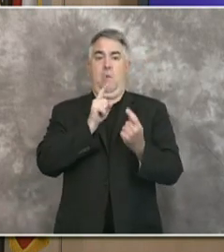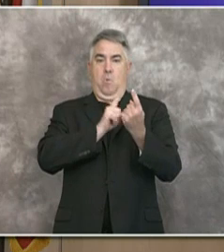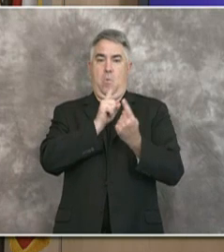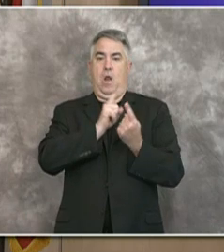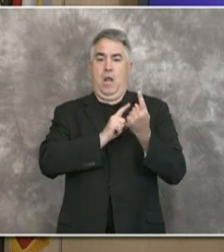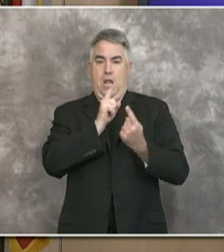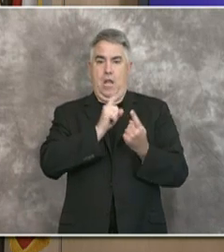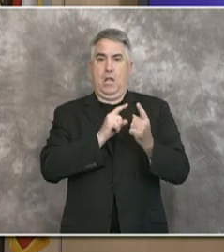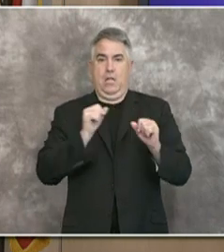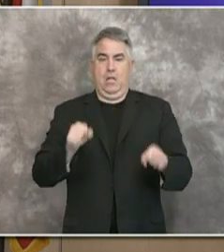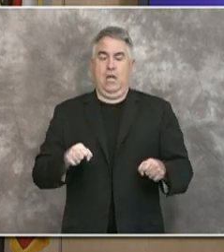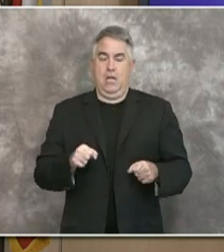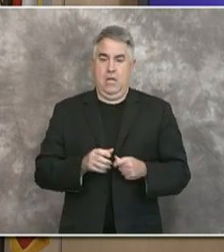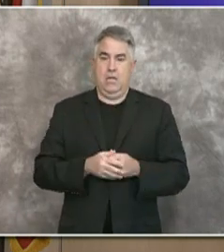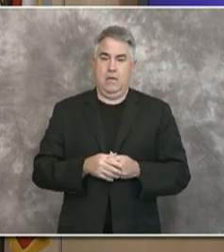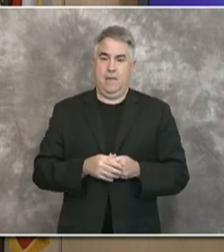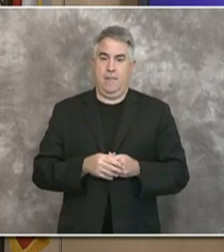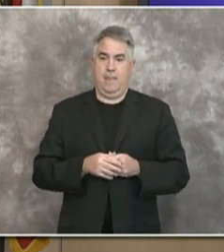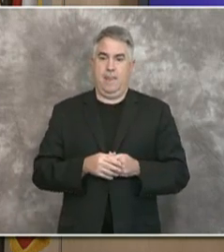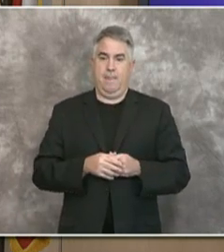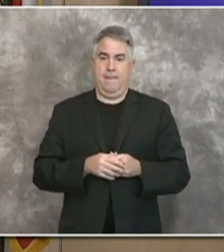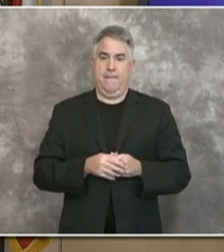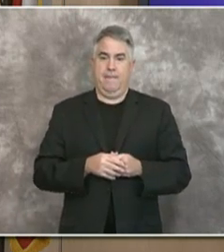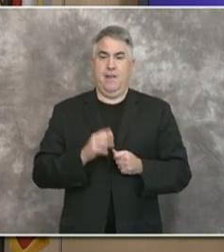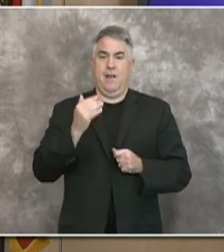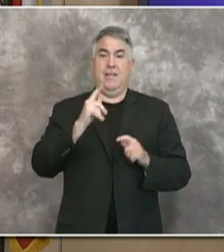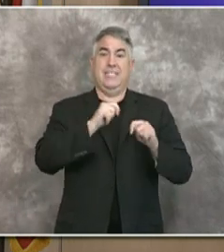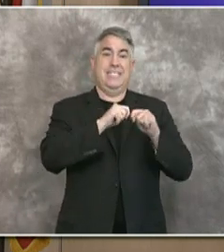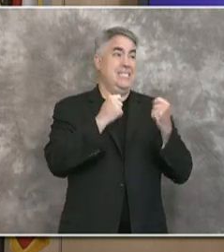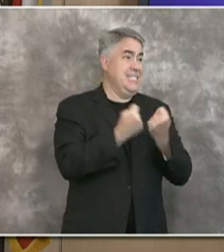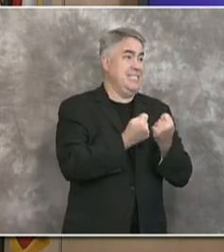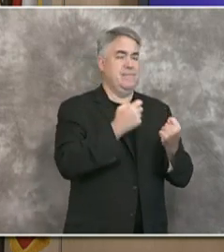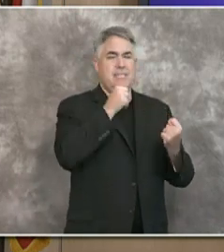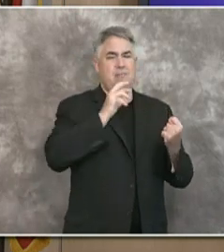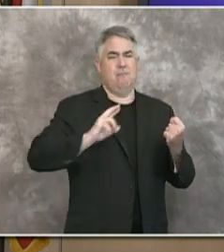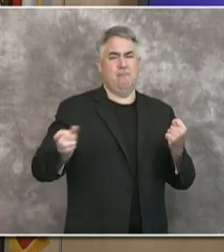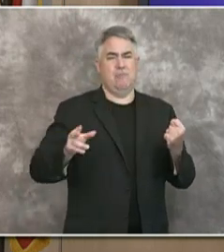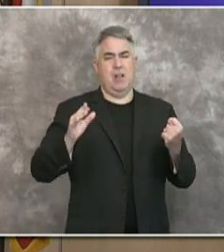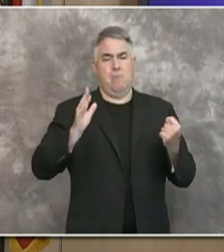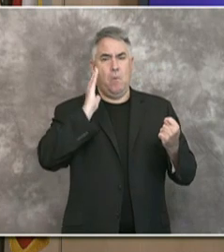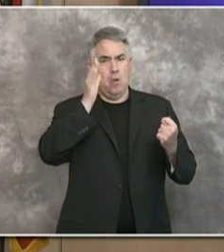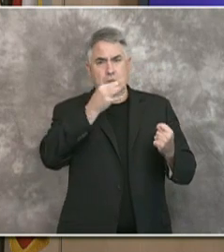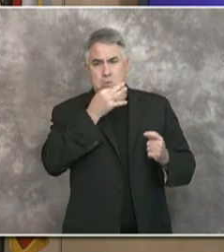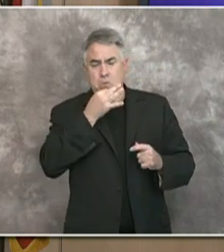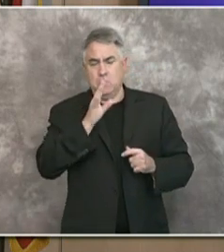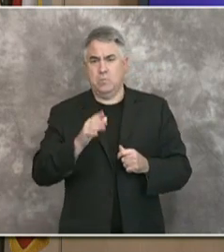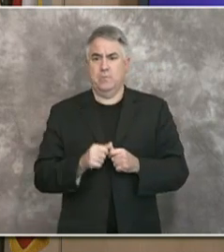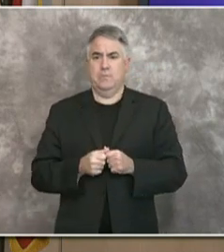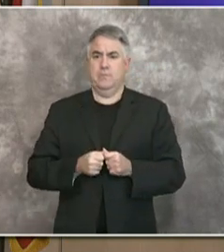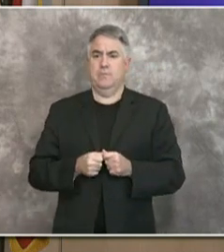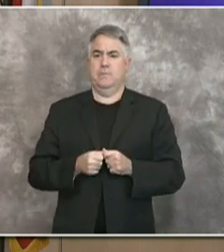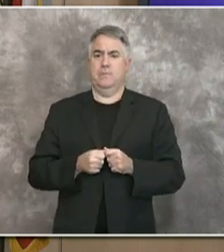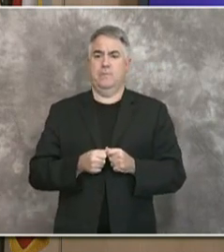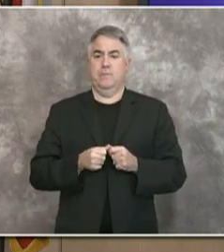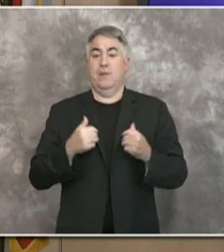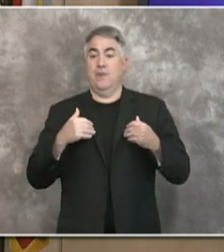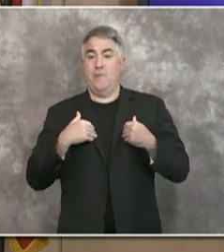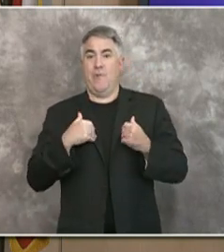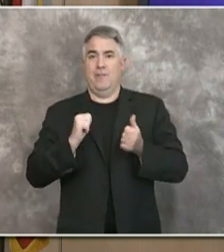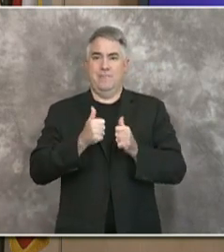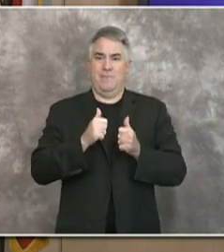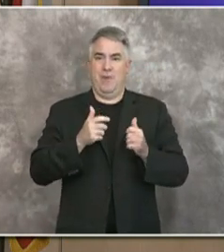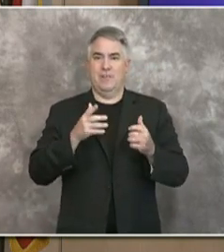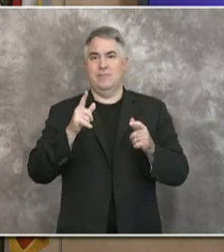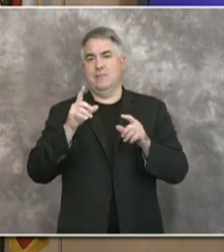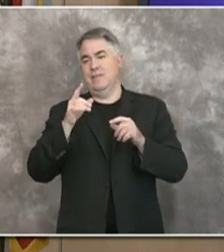does not, we are not at the point yet, we hope to be there soon, where we can authorize youth sports and activities and things like that to